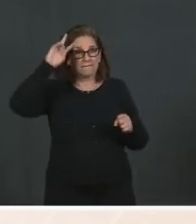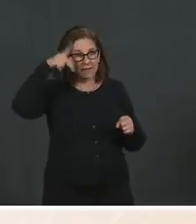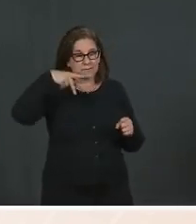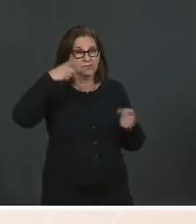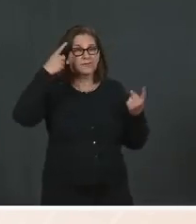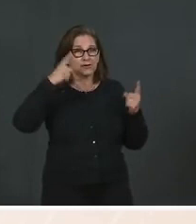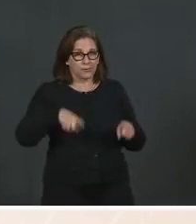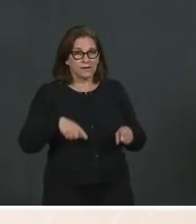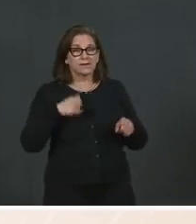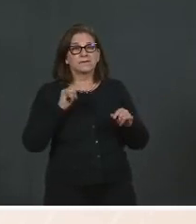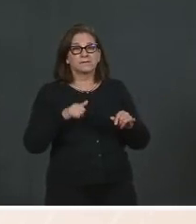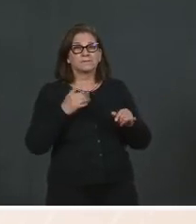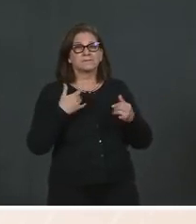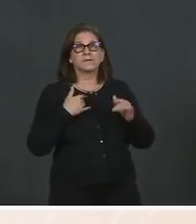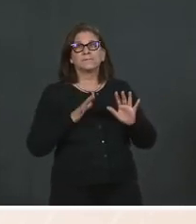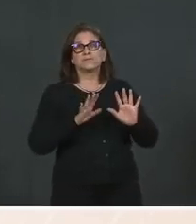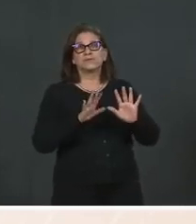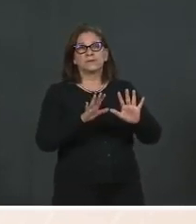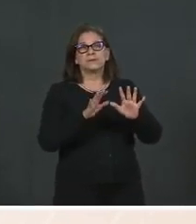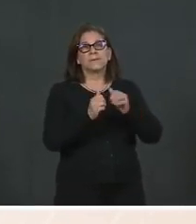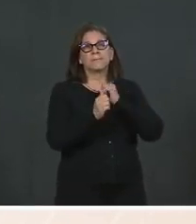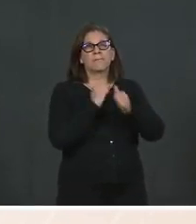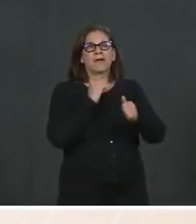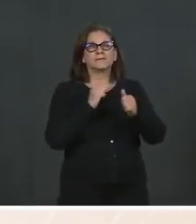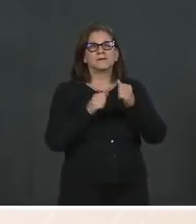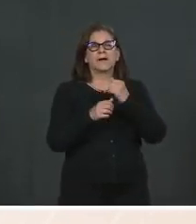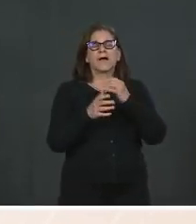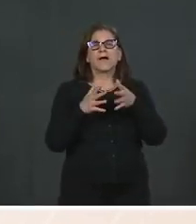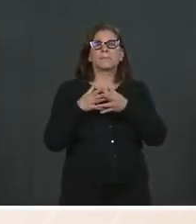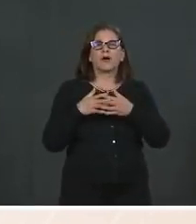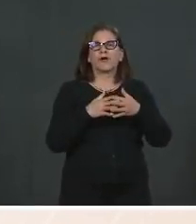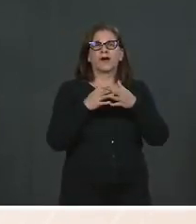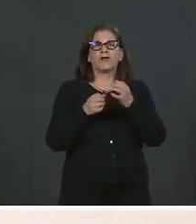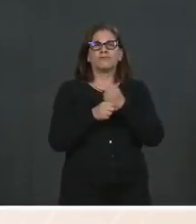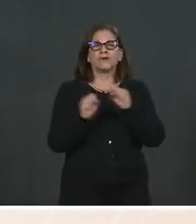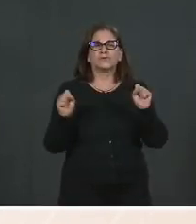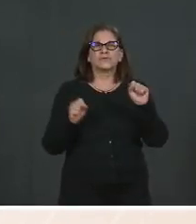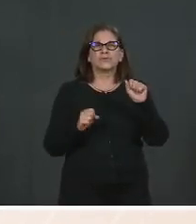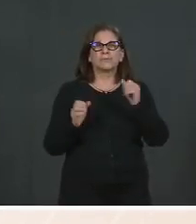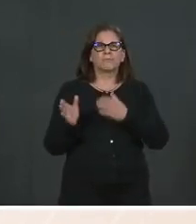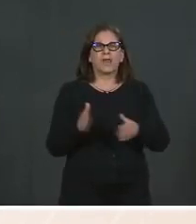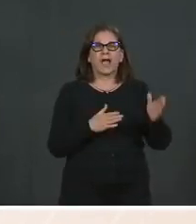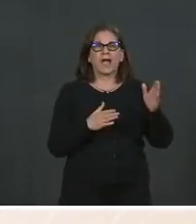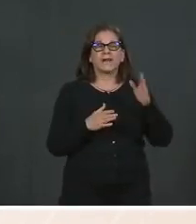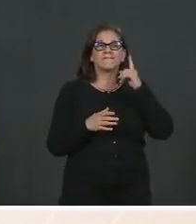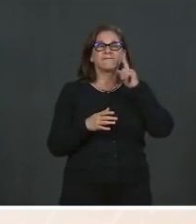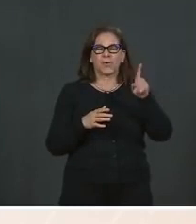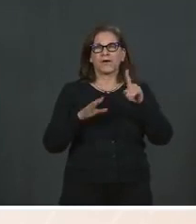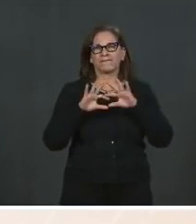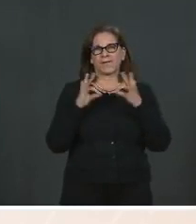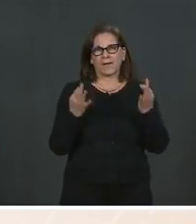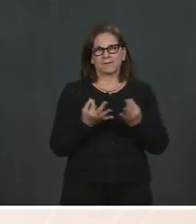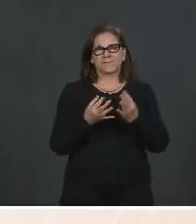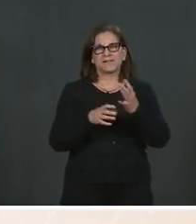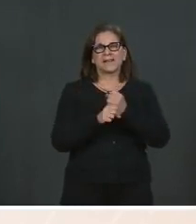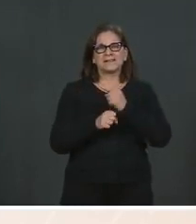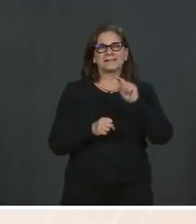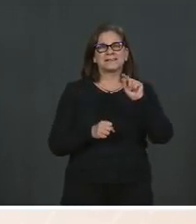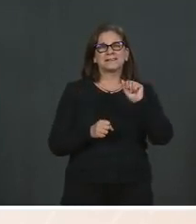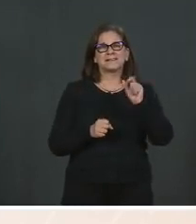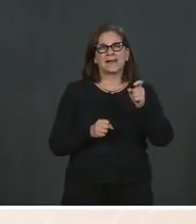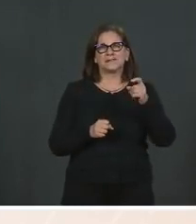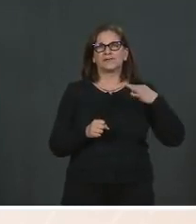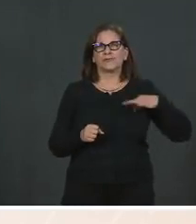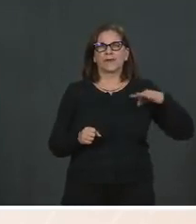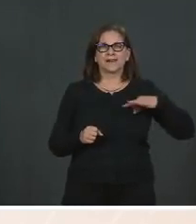passed that ensured that millions of families could get funding through the child tax credit, could get $1,400